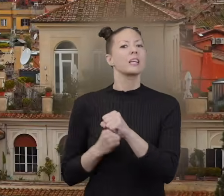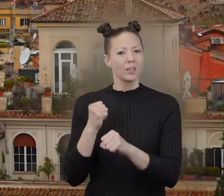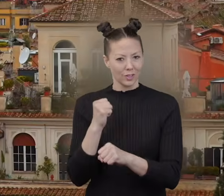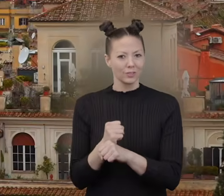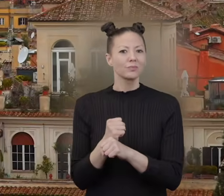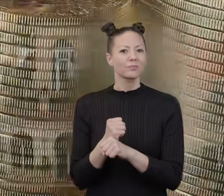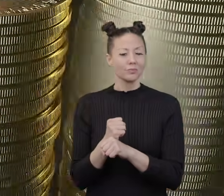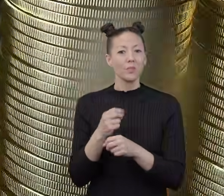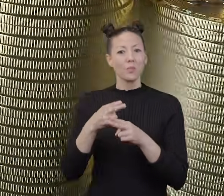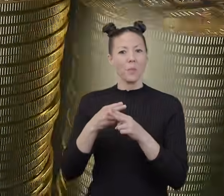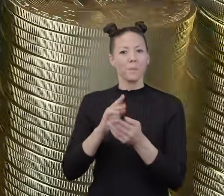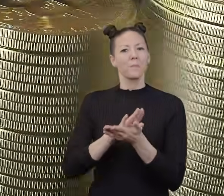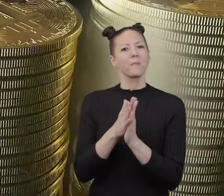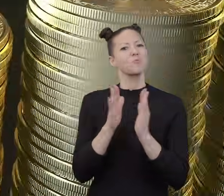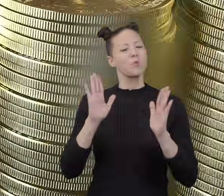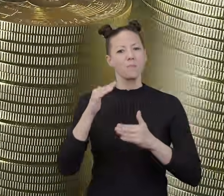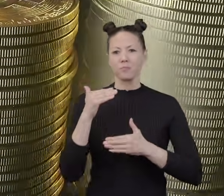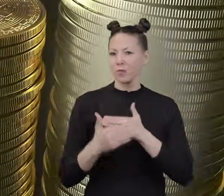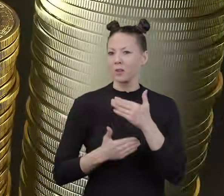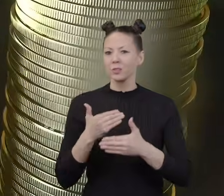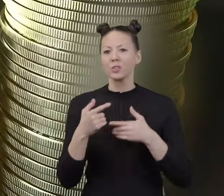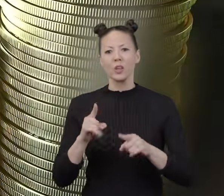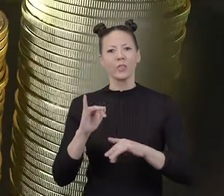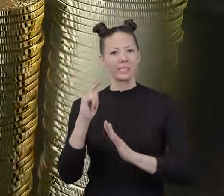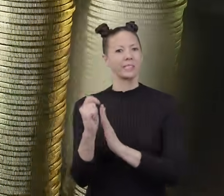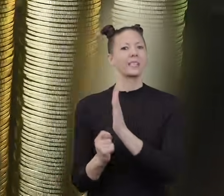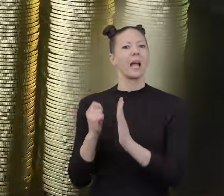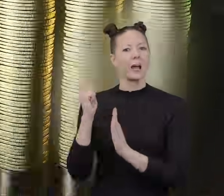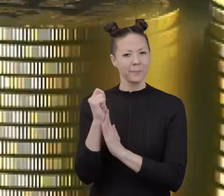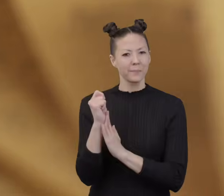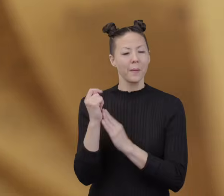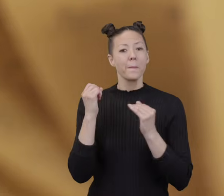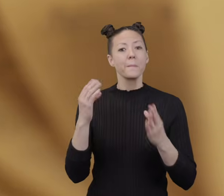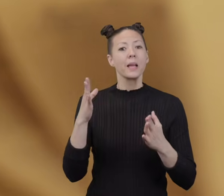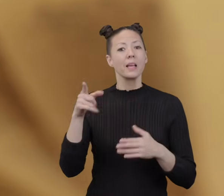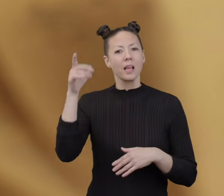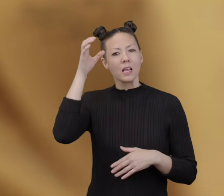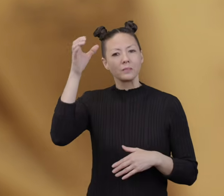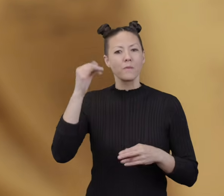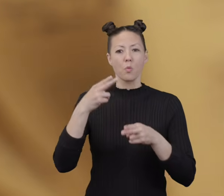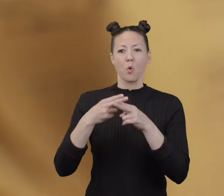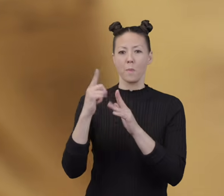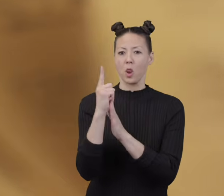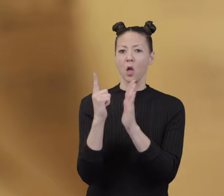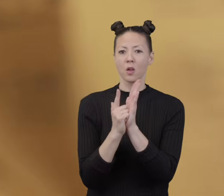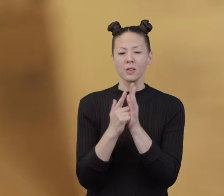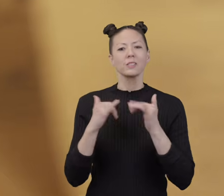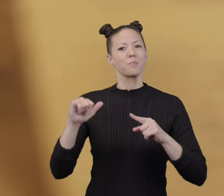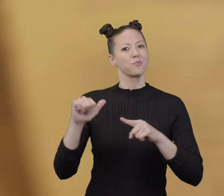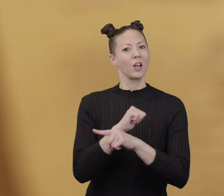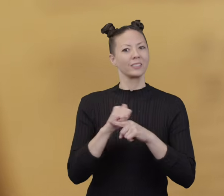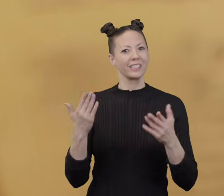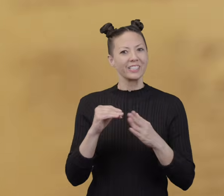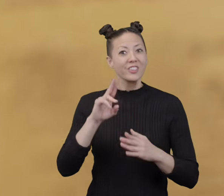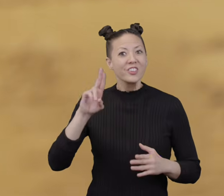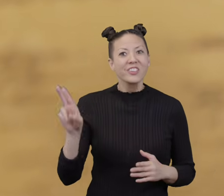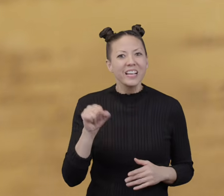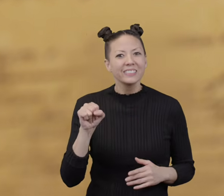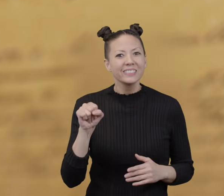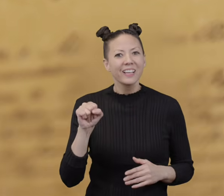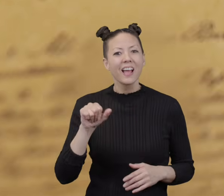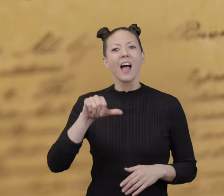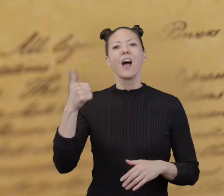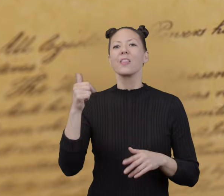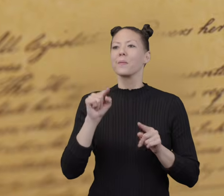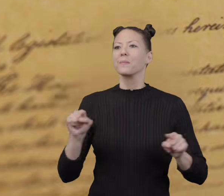200 years. Rome made great progress during this time. Many concepts of Roman law are still practiced in the